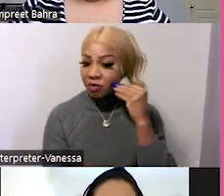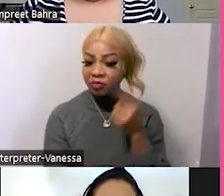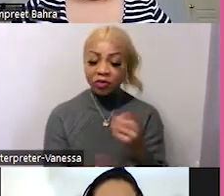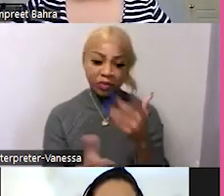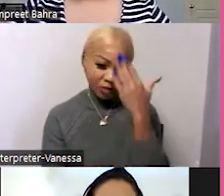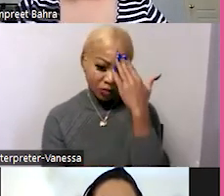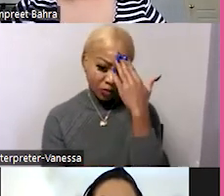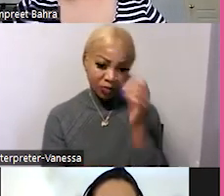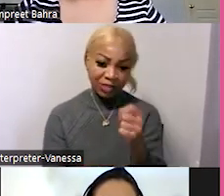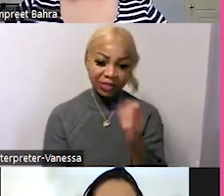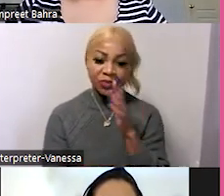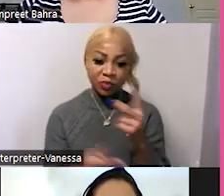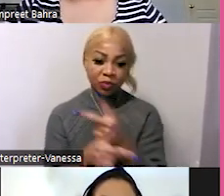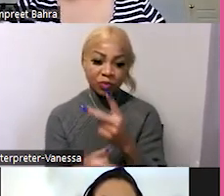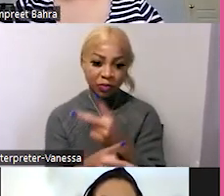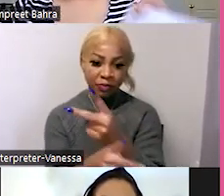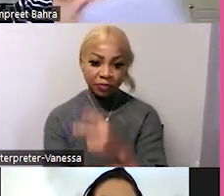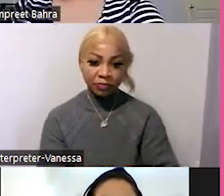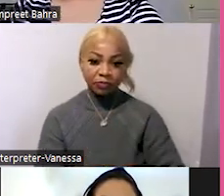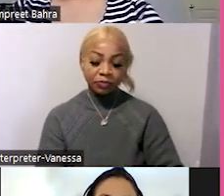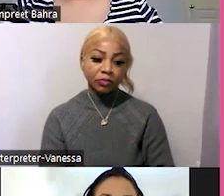will tend to get worse.